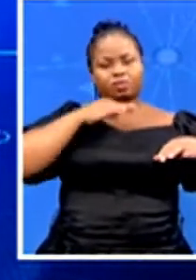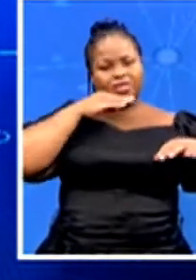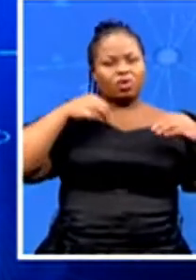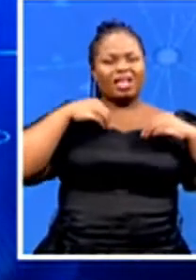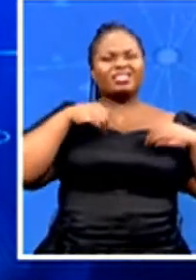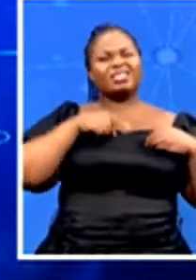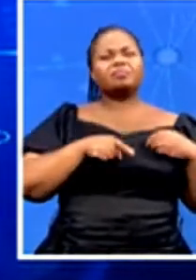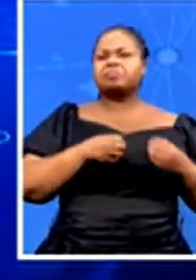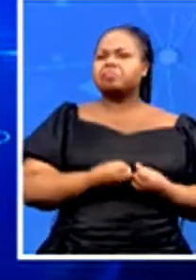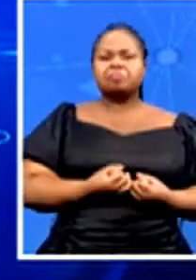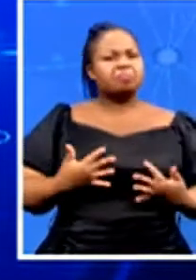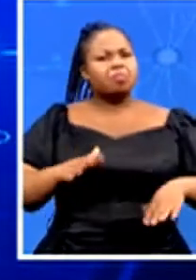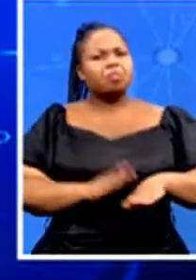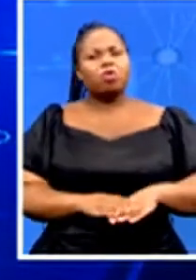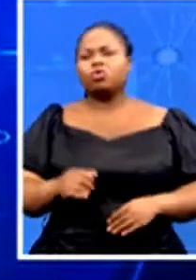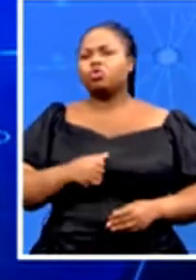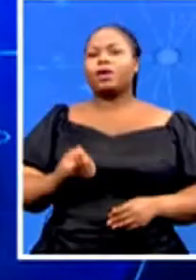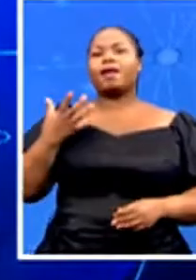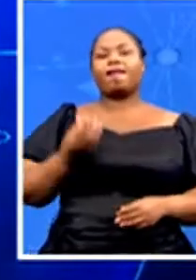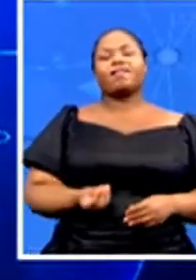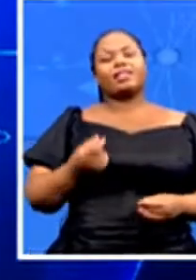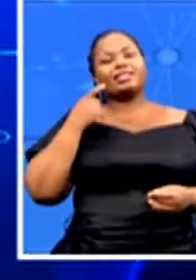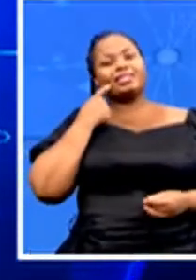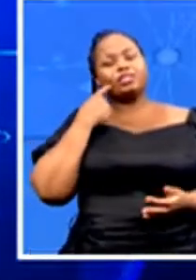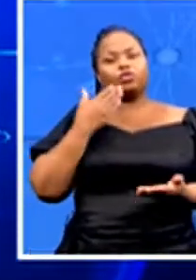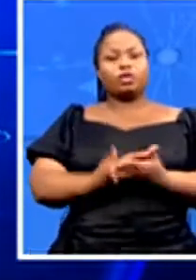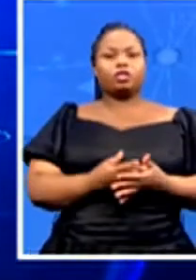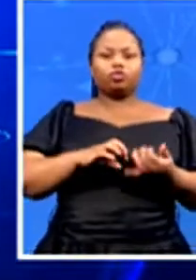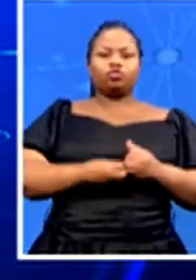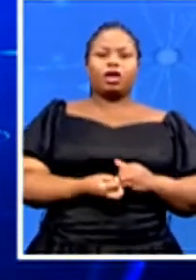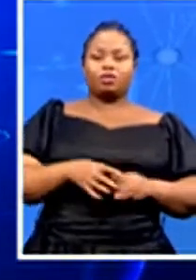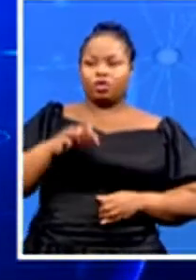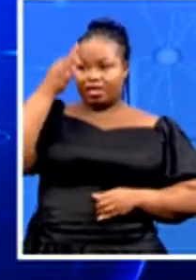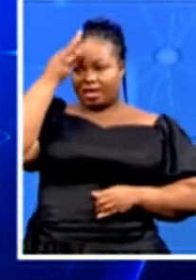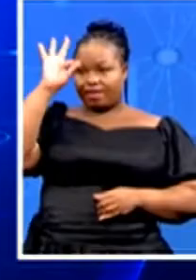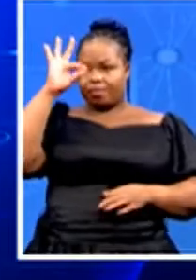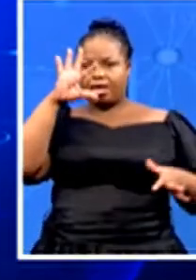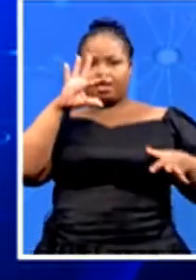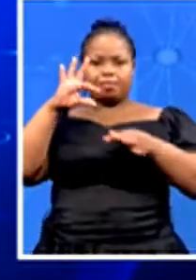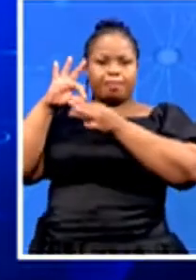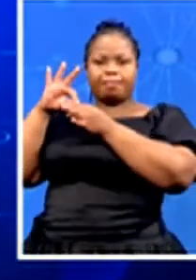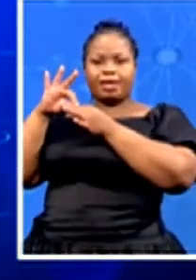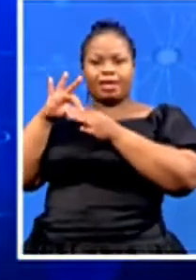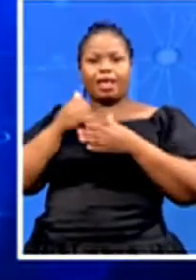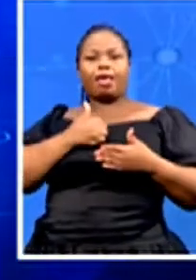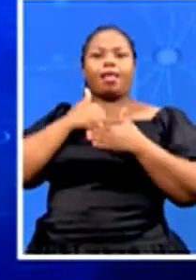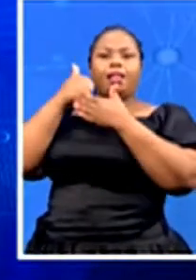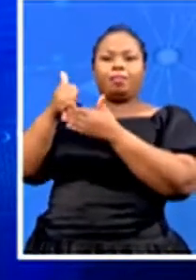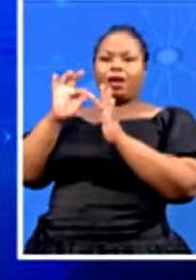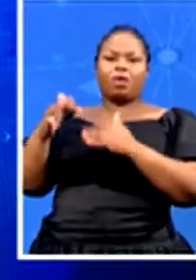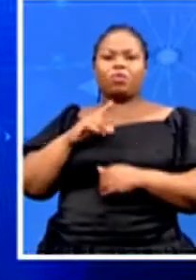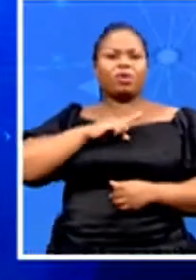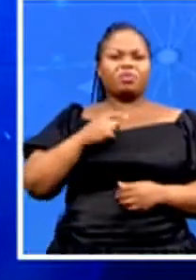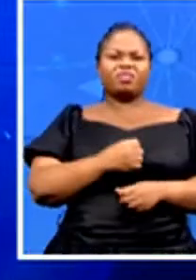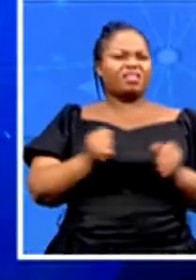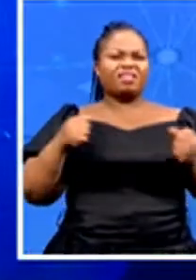we have that we can meet each other halfway? That's a very discussion that we never have in this space. What is it